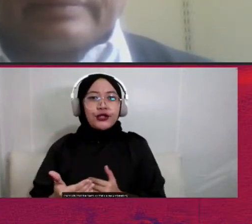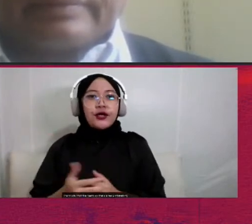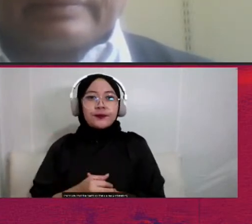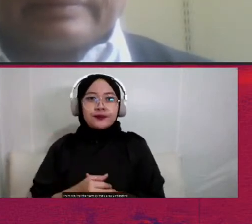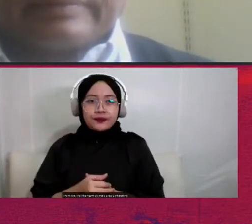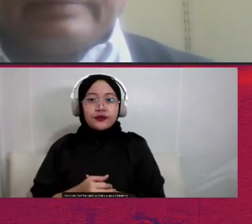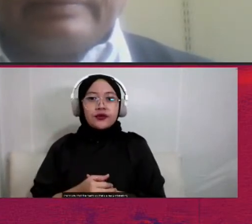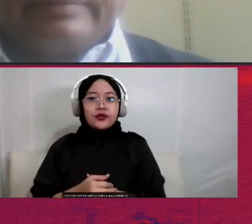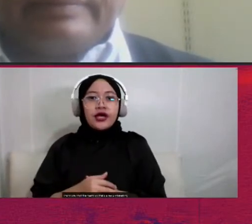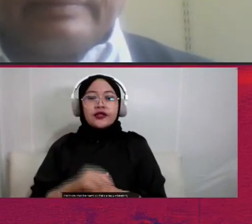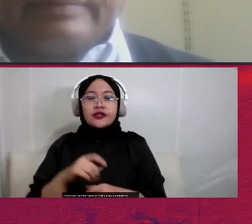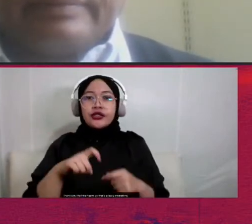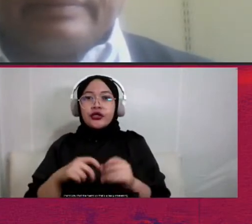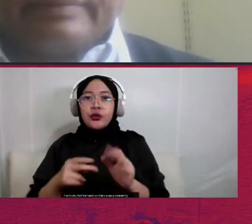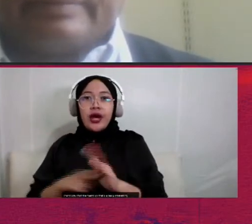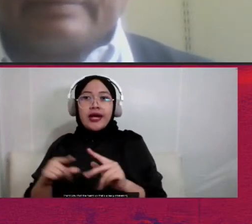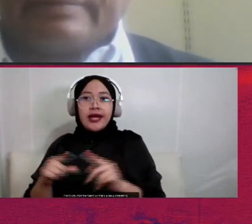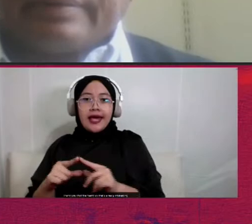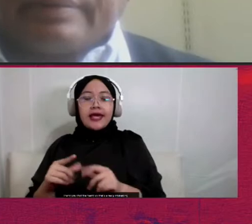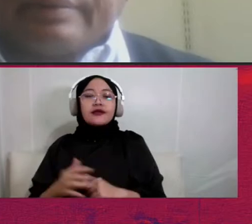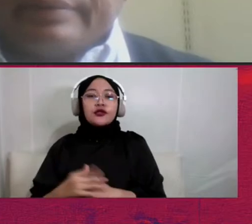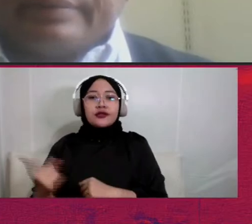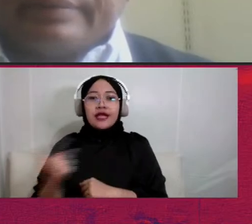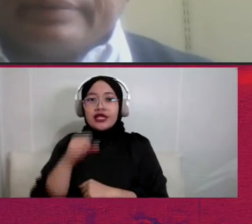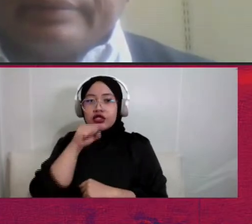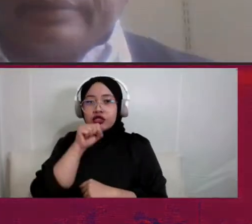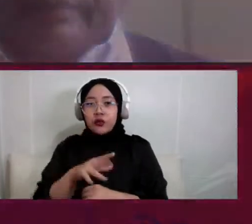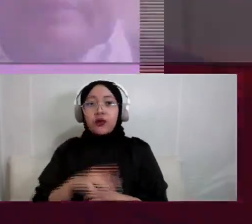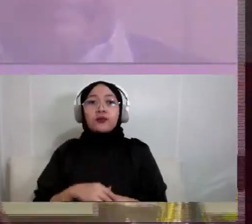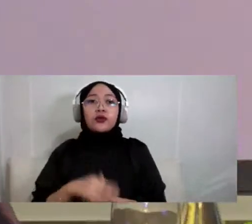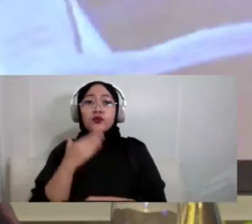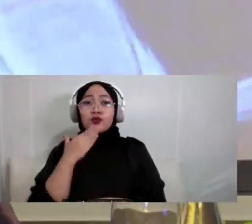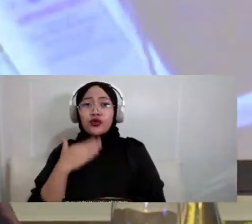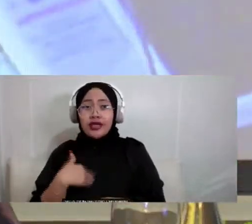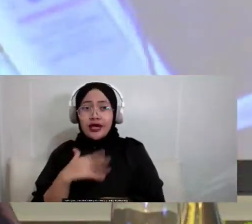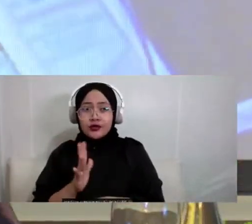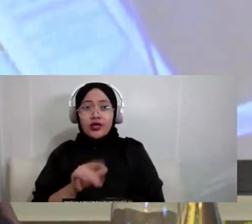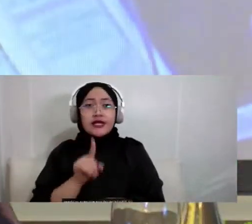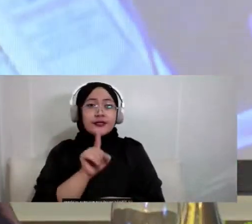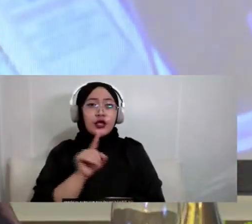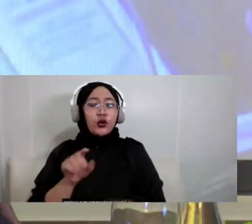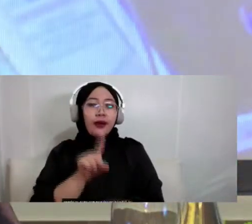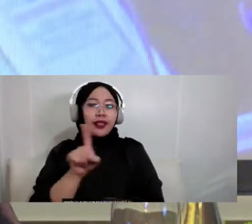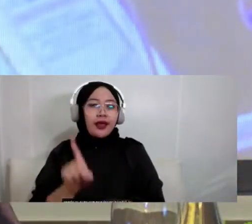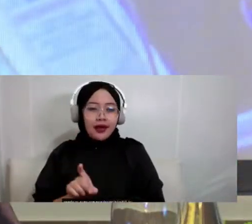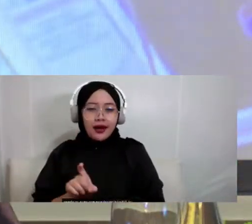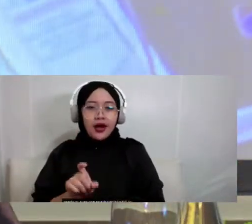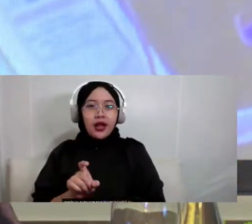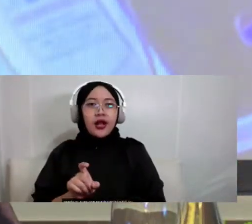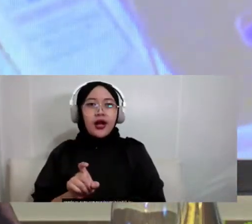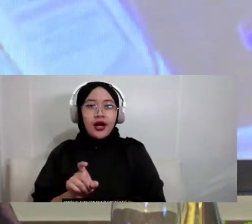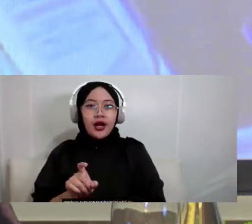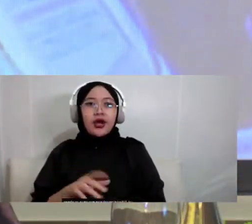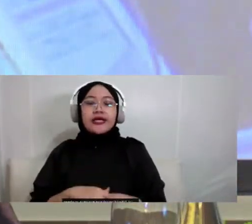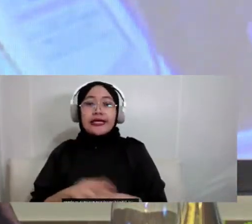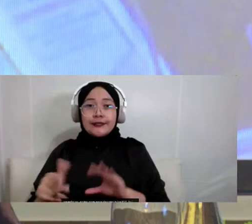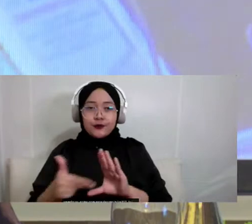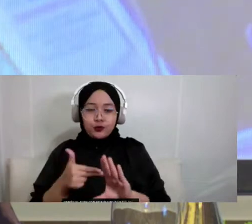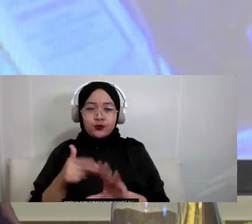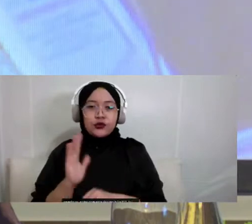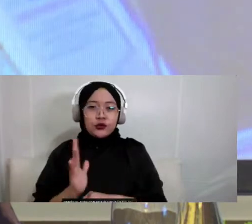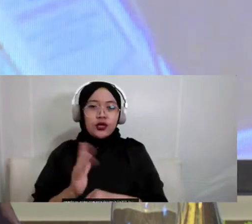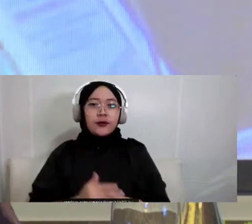Q&A session. We already have one question posted on Zoom from